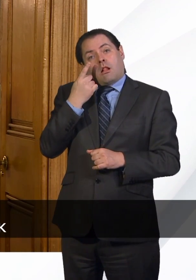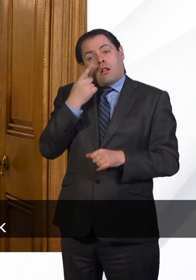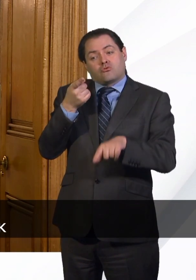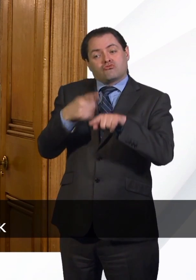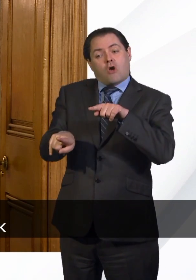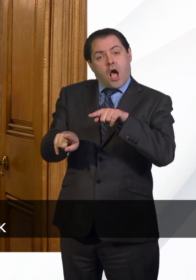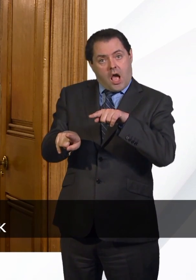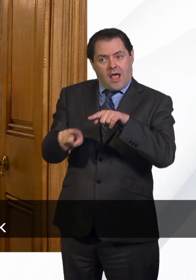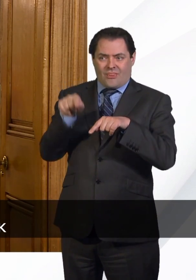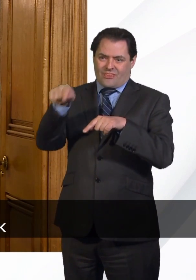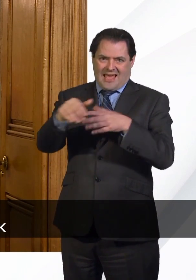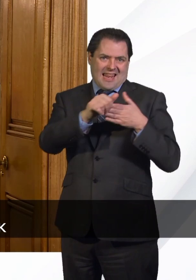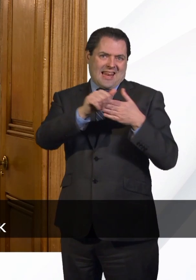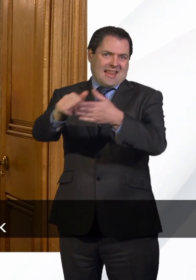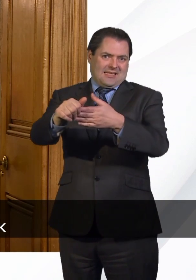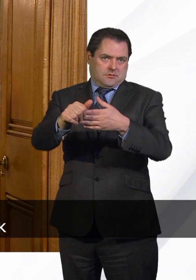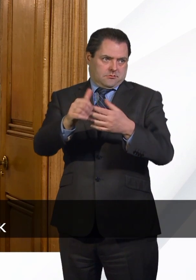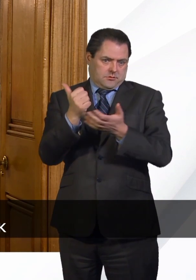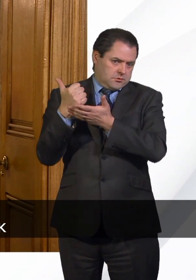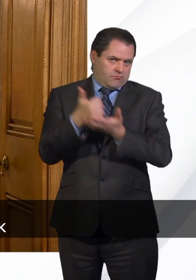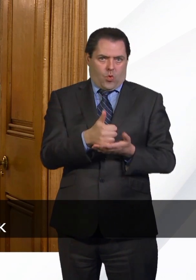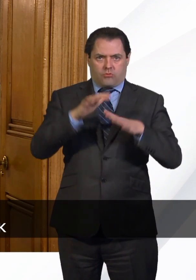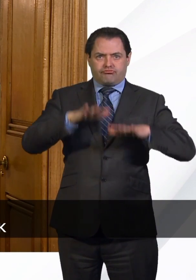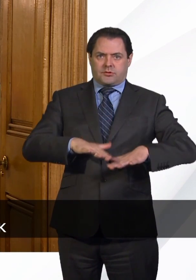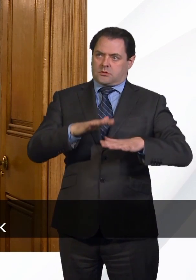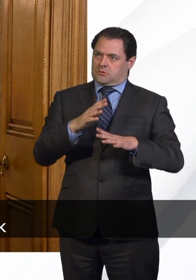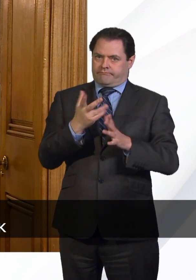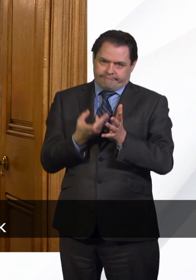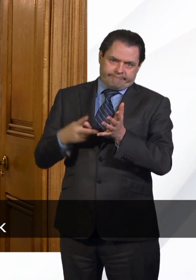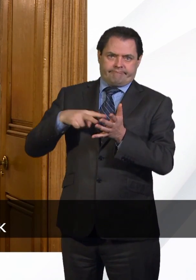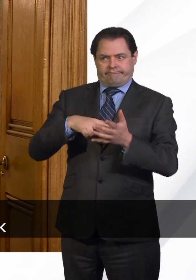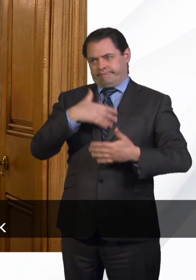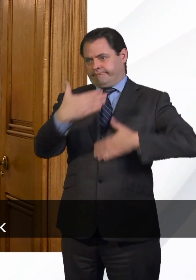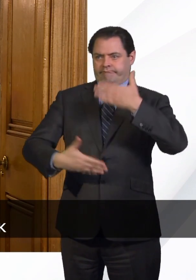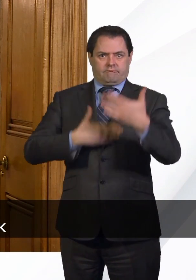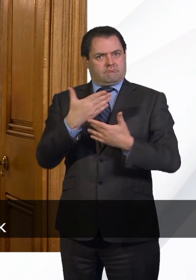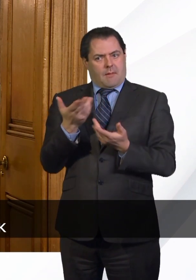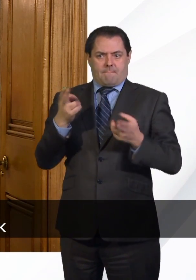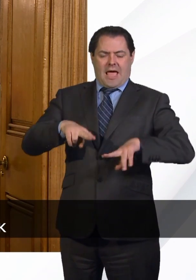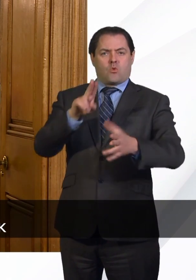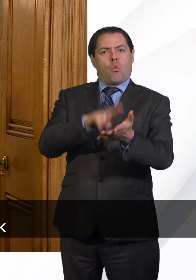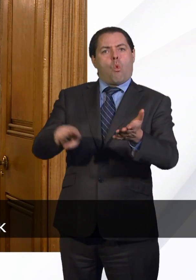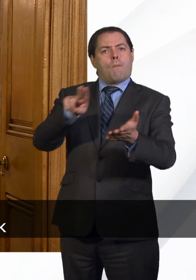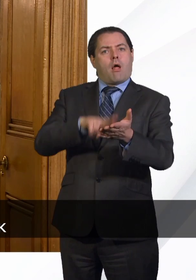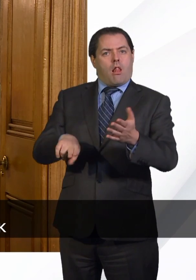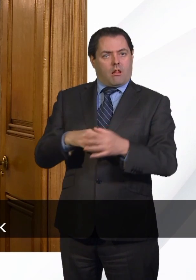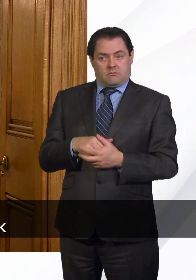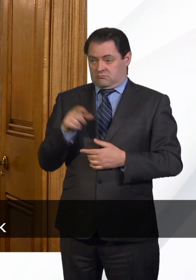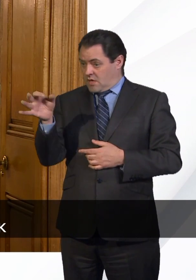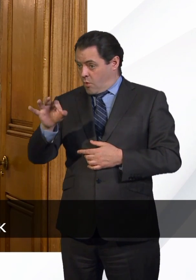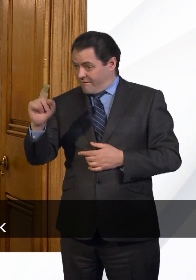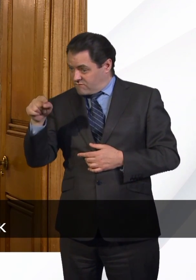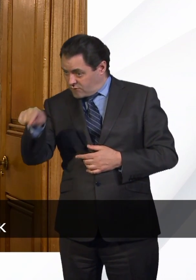they're at the forefront of helping get Britain back on her feet. Where the Isle of Wight goes, Britain